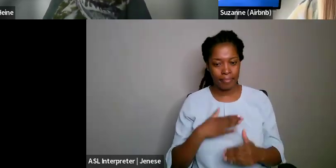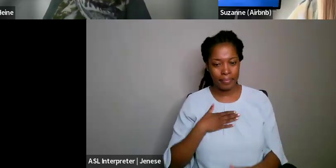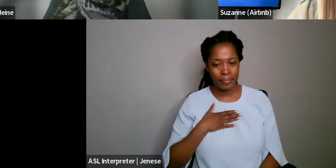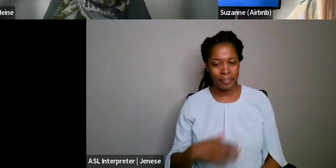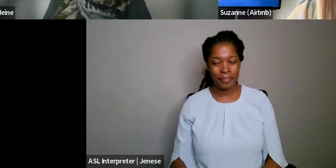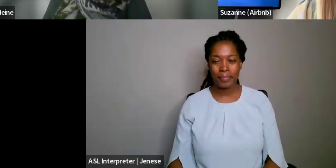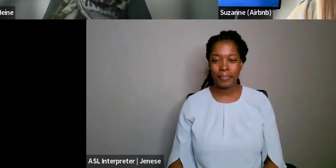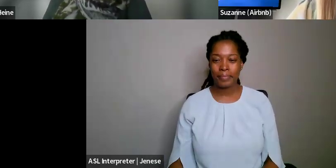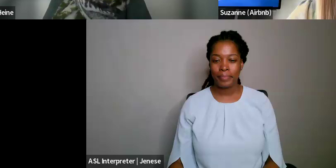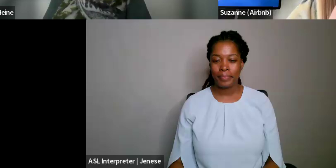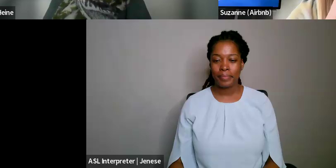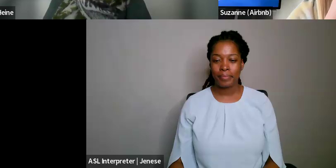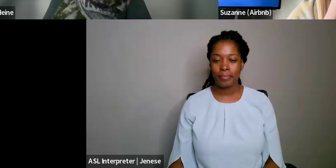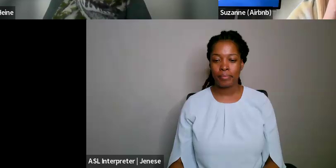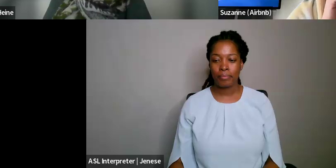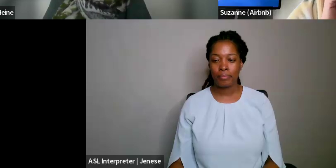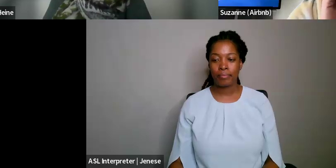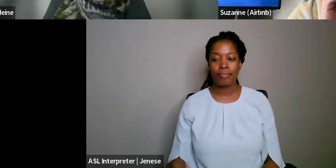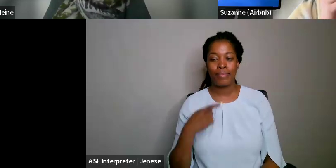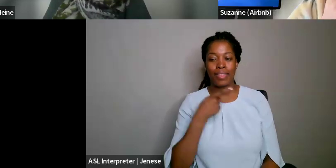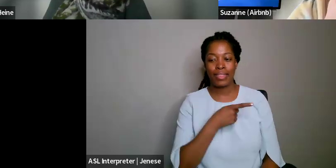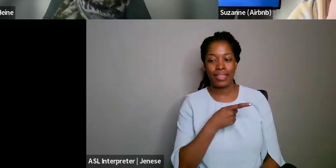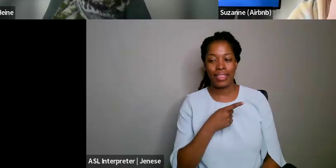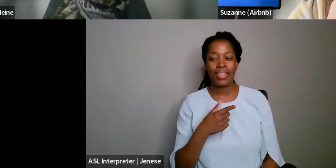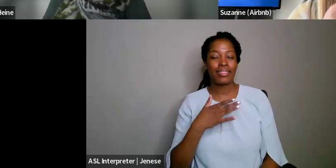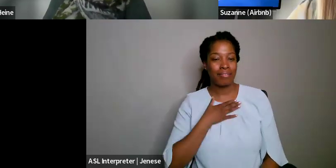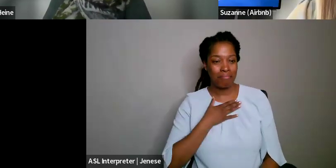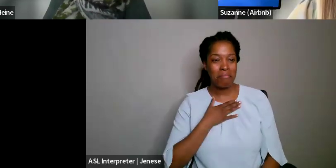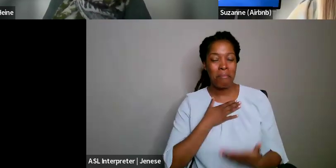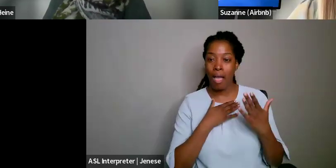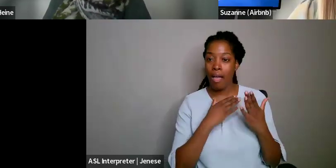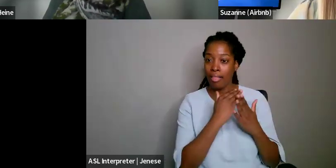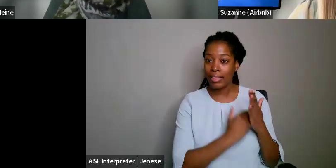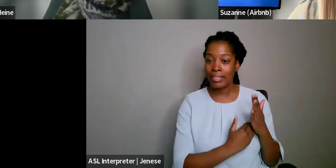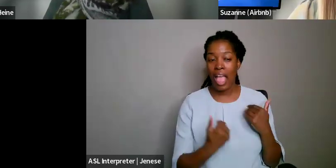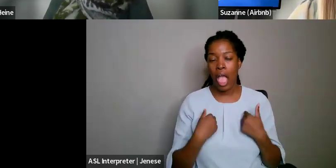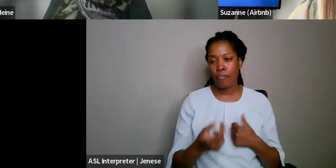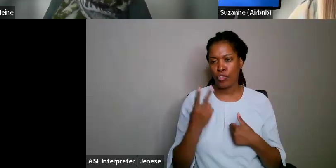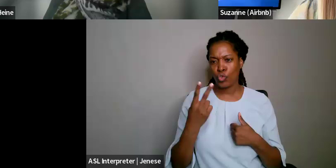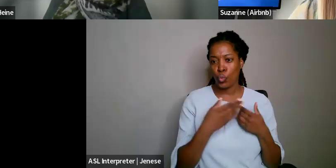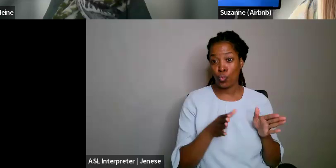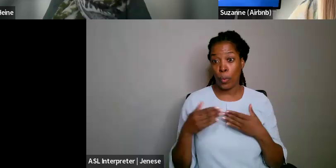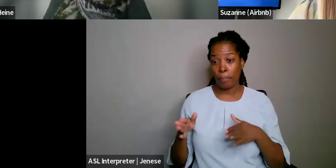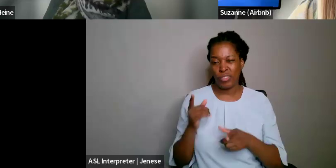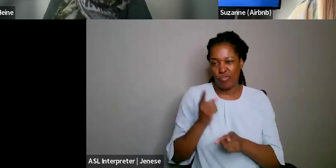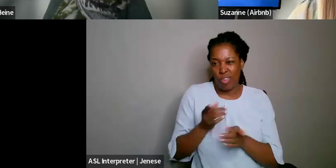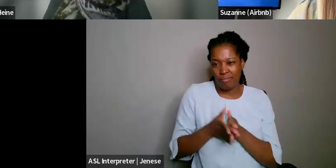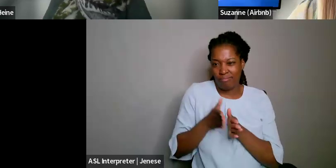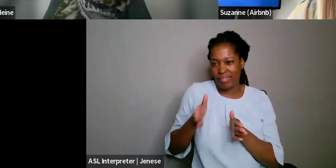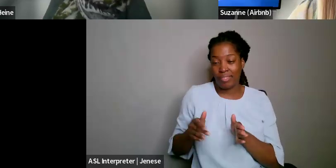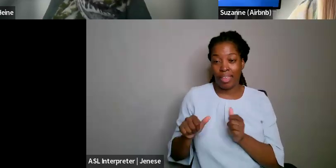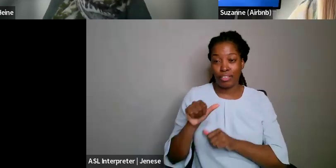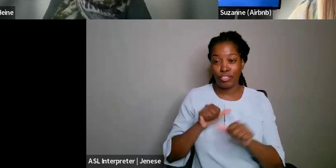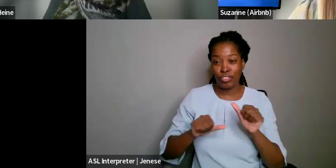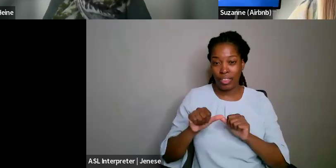So this is my listing, one of them. I actually have 2 rooms. They're right next door to each other, and this is just the one room.